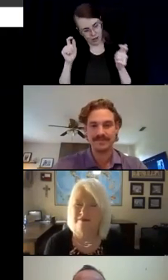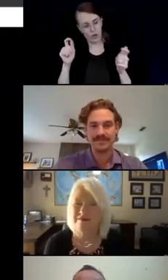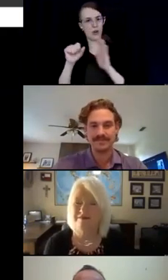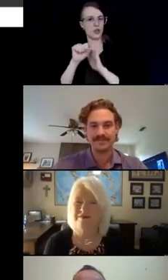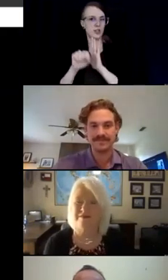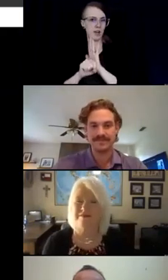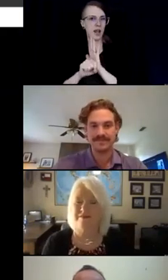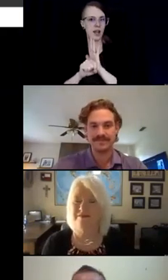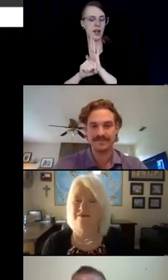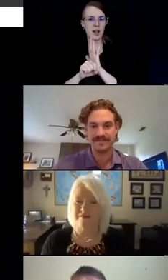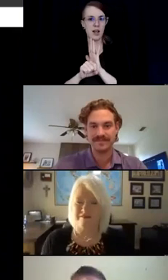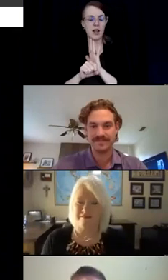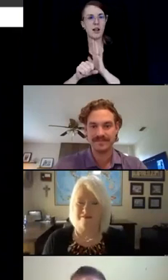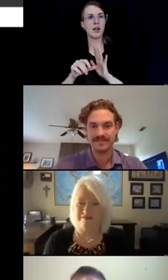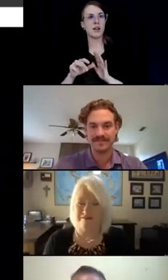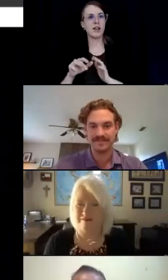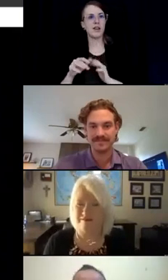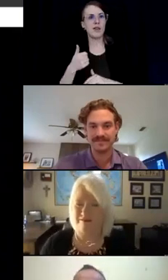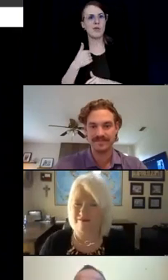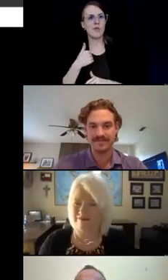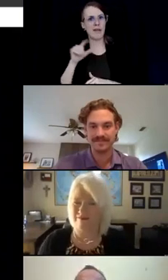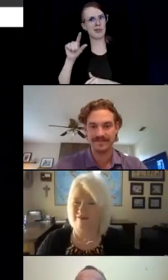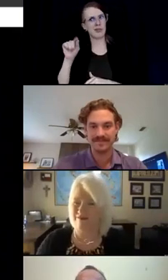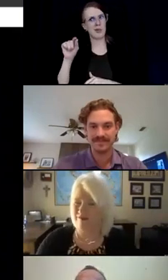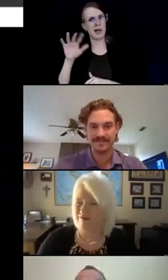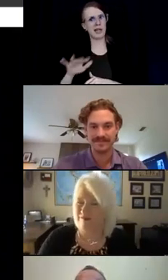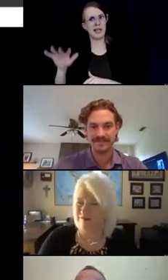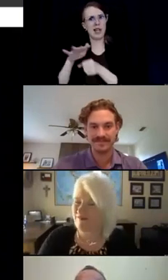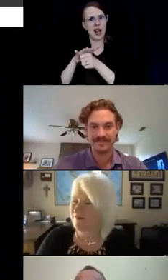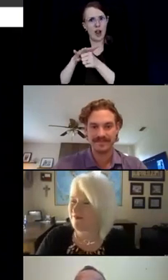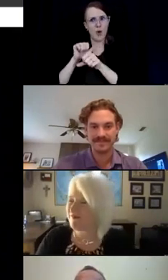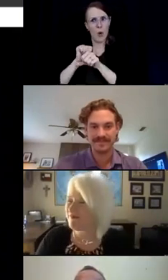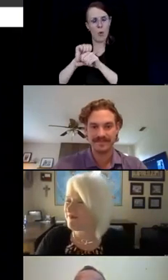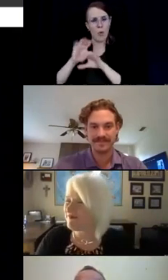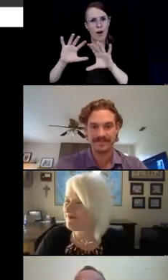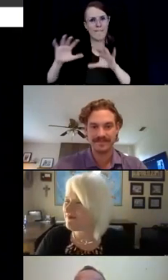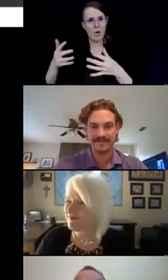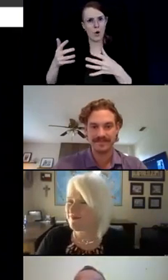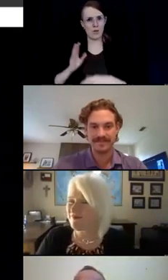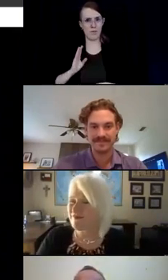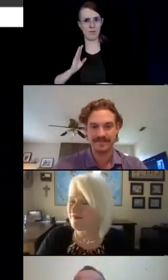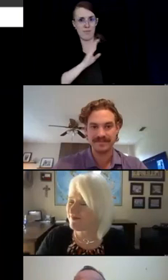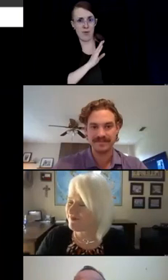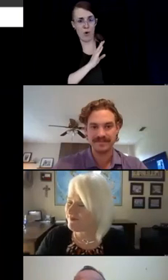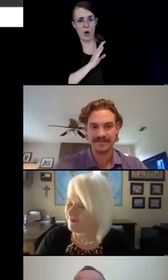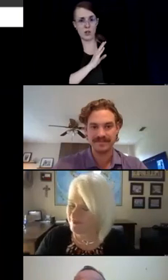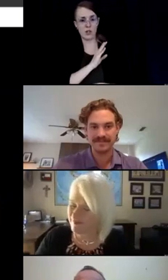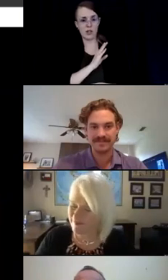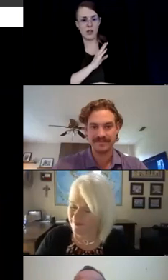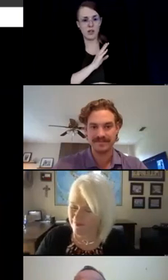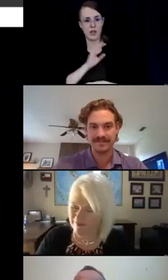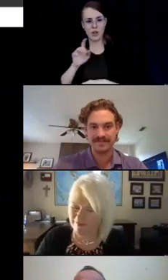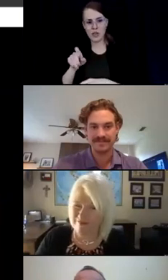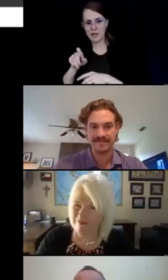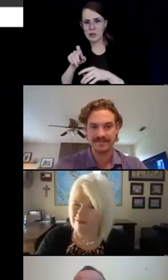so with our 28 local workforce boards and working through those workforce boards, you know, that's kind of handled at a local level to determine what those